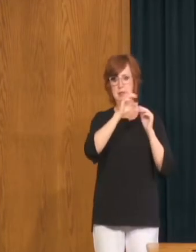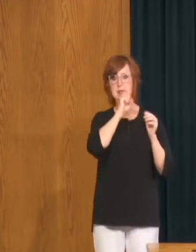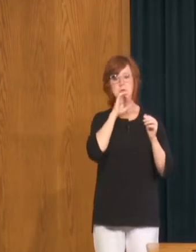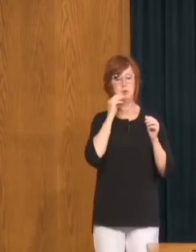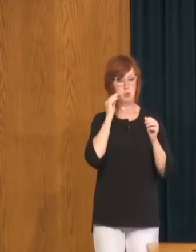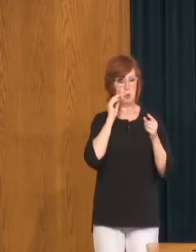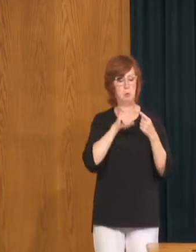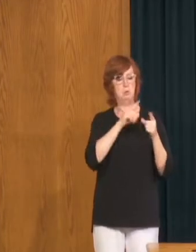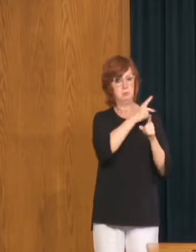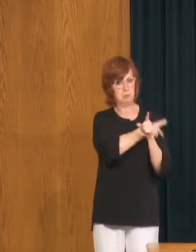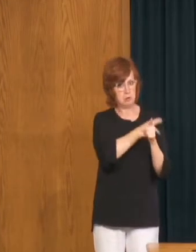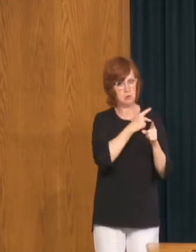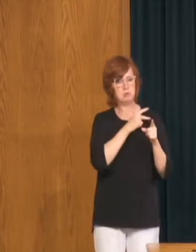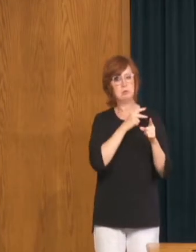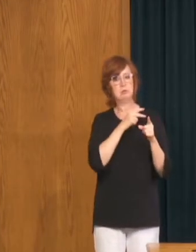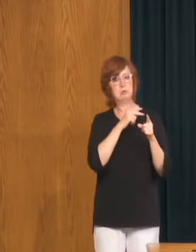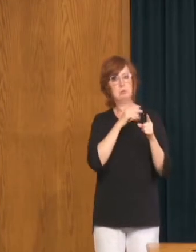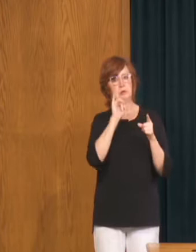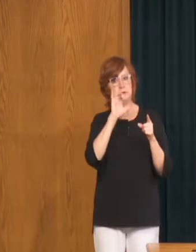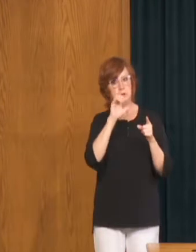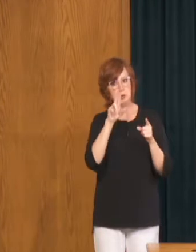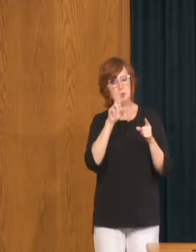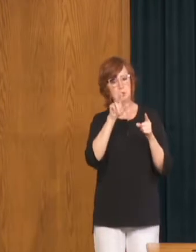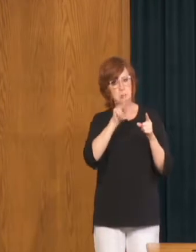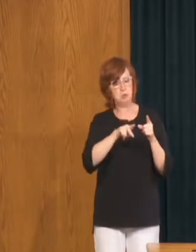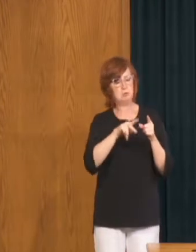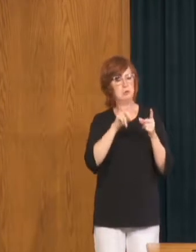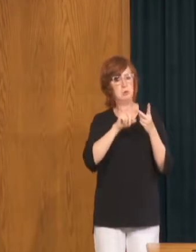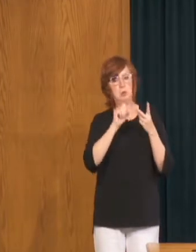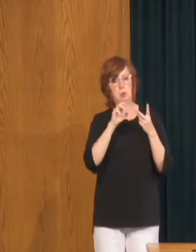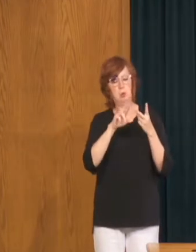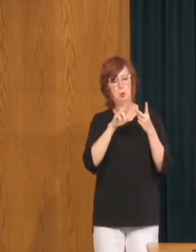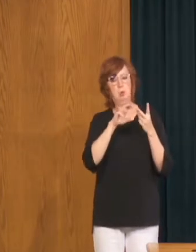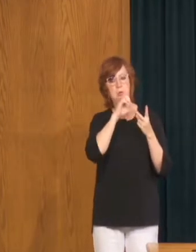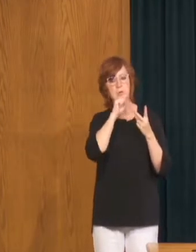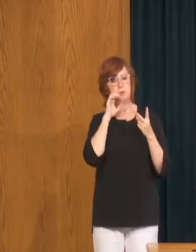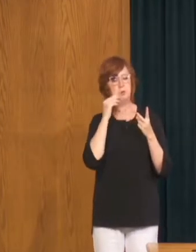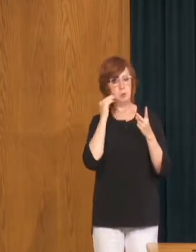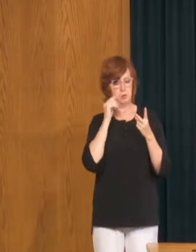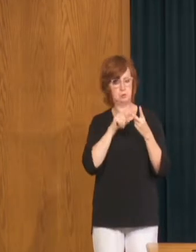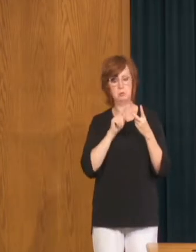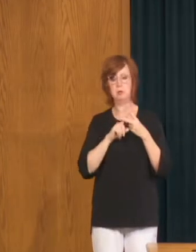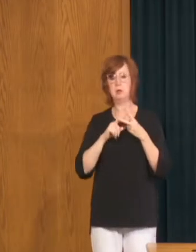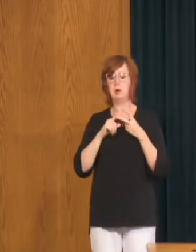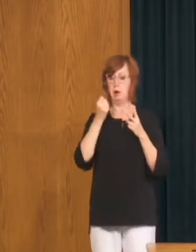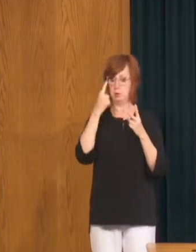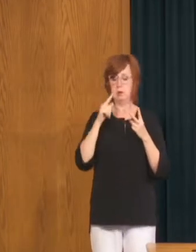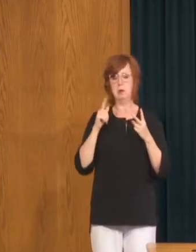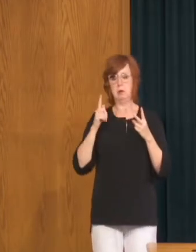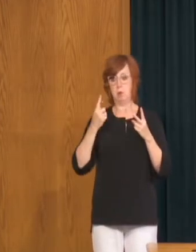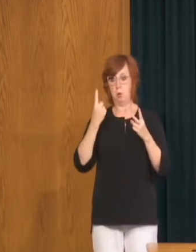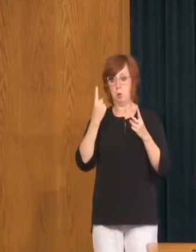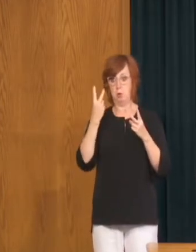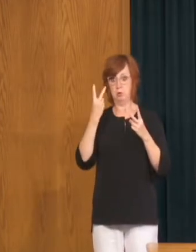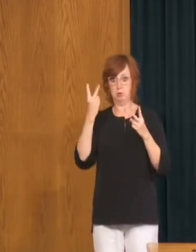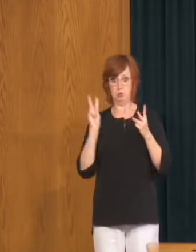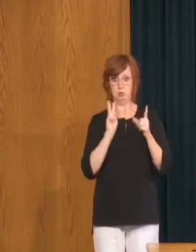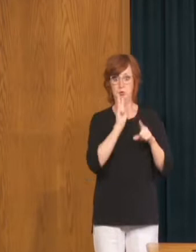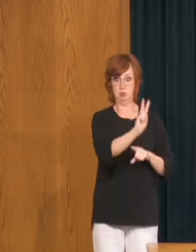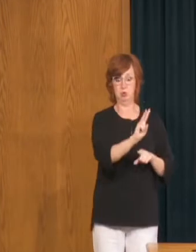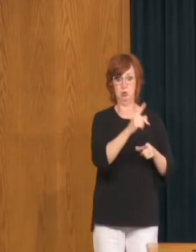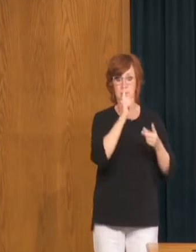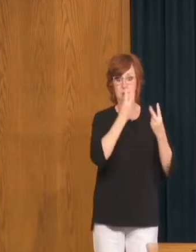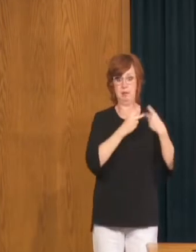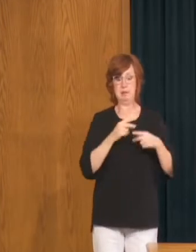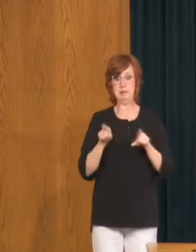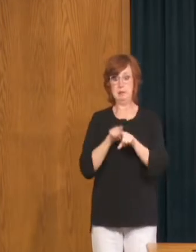and our residents. Only 1 family member or support person can be present in the facility at a time. 2 people